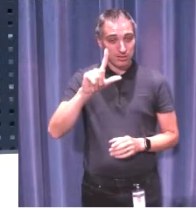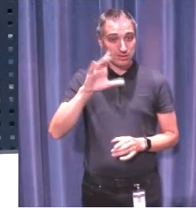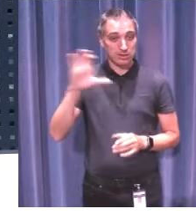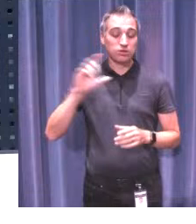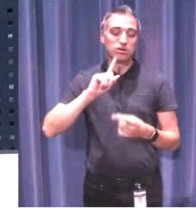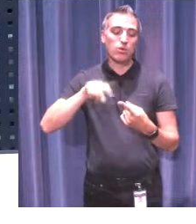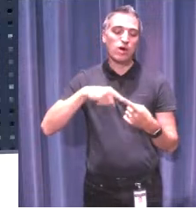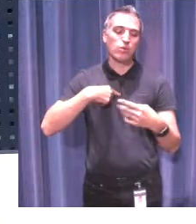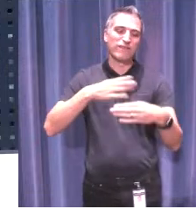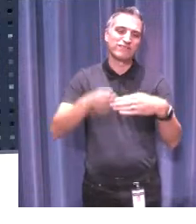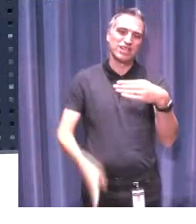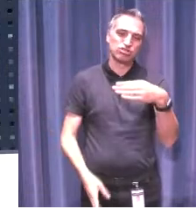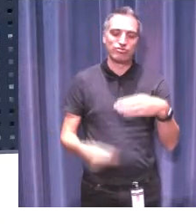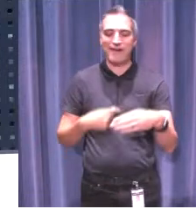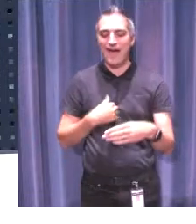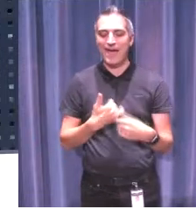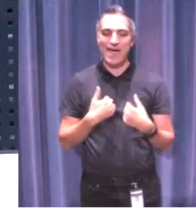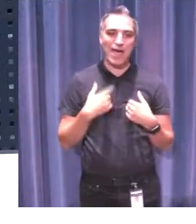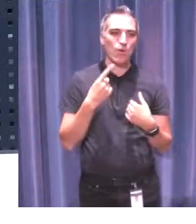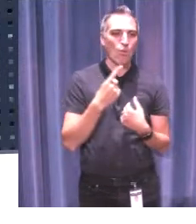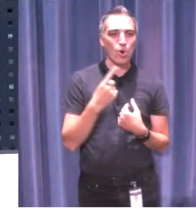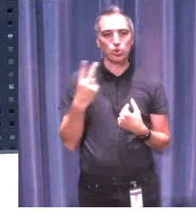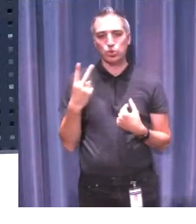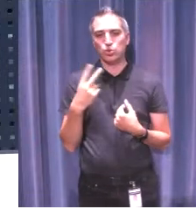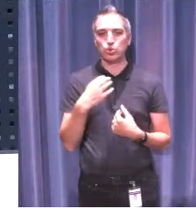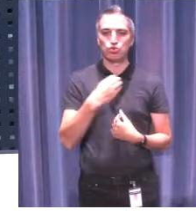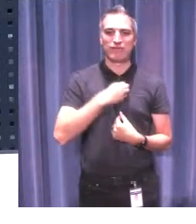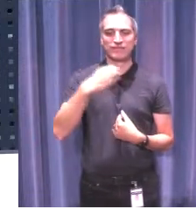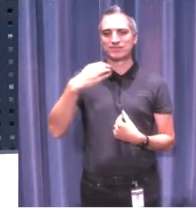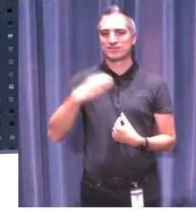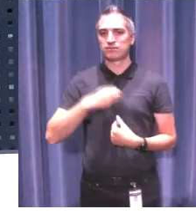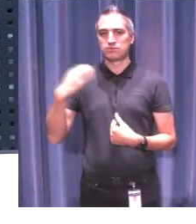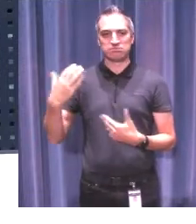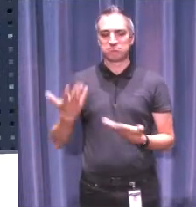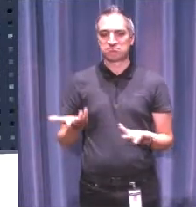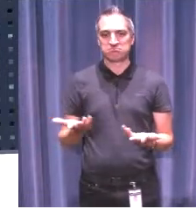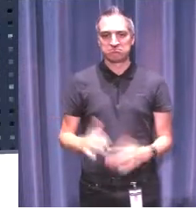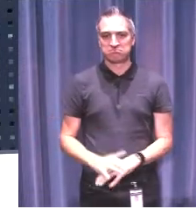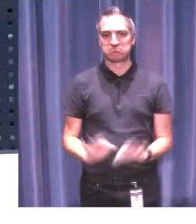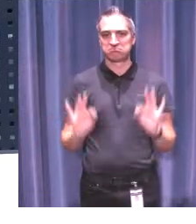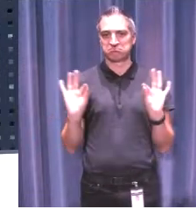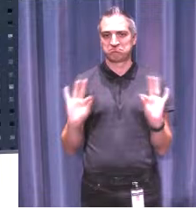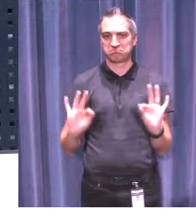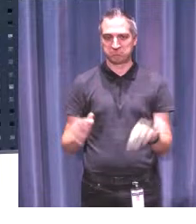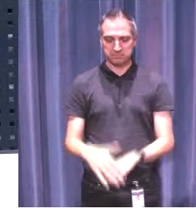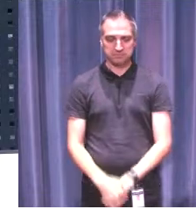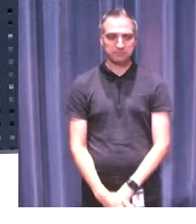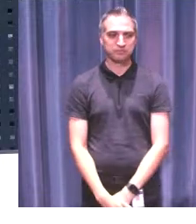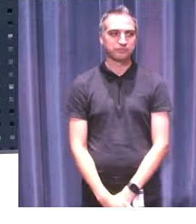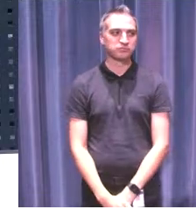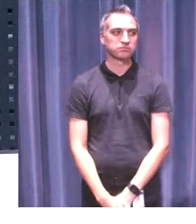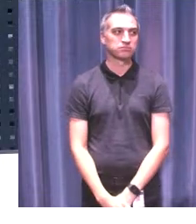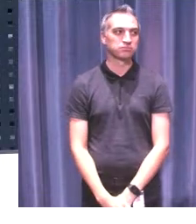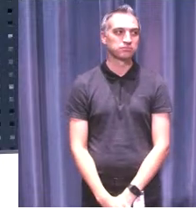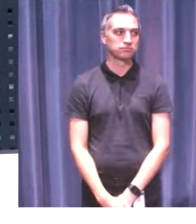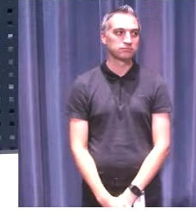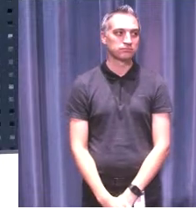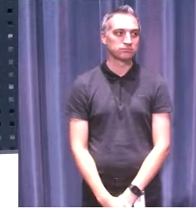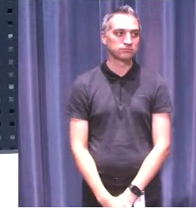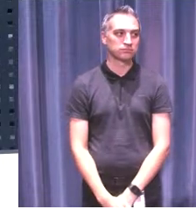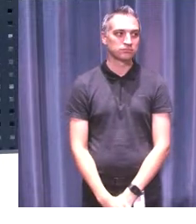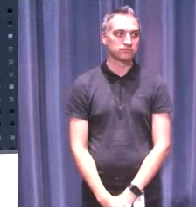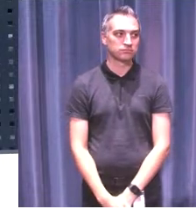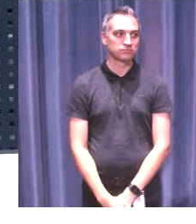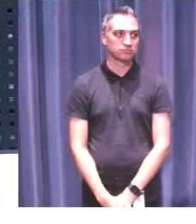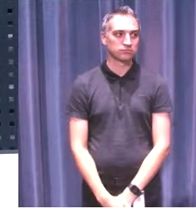we finished, I had, one or two grievances, and you want to administer